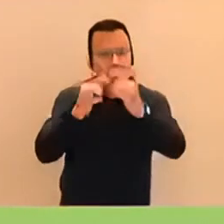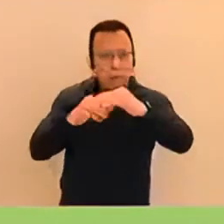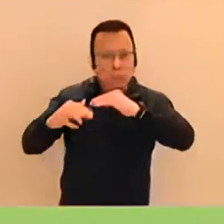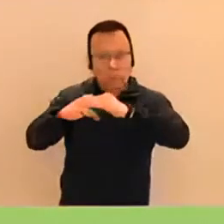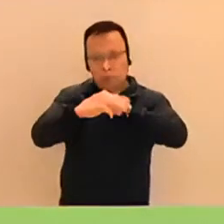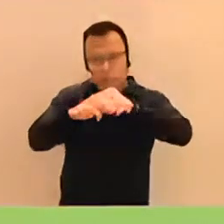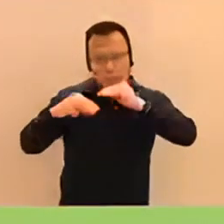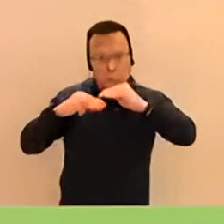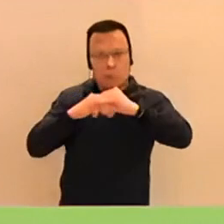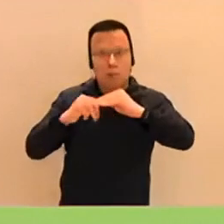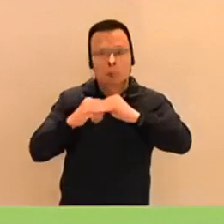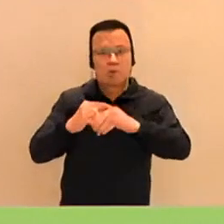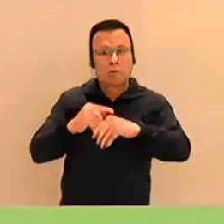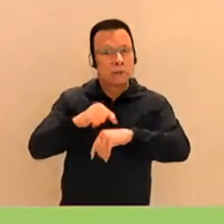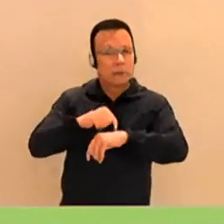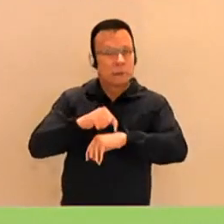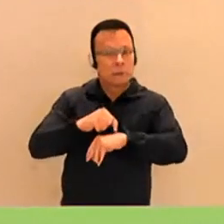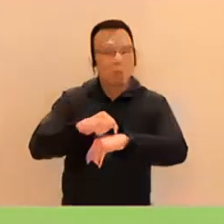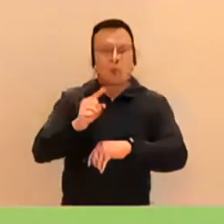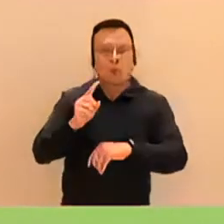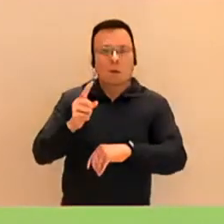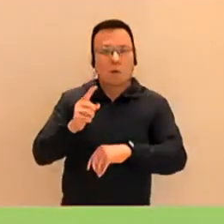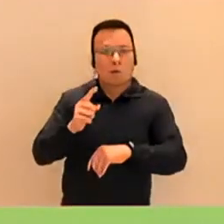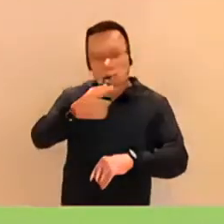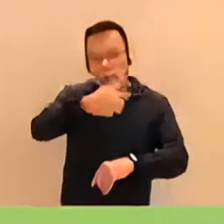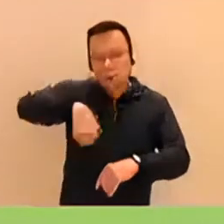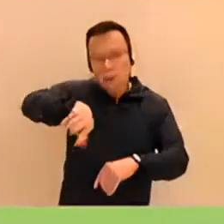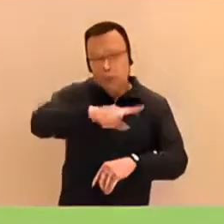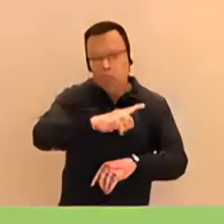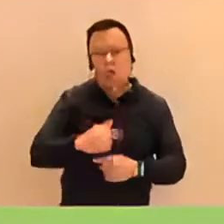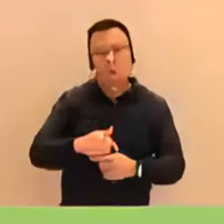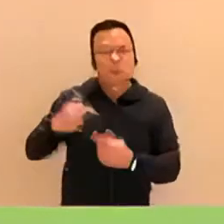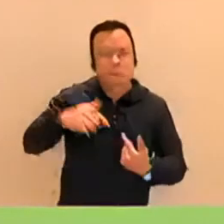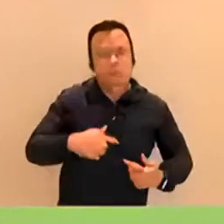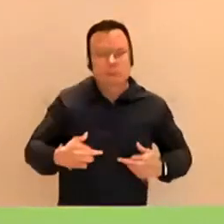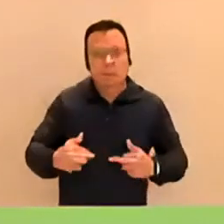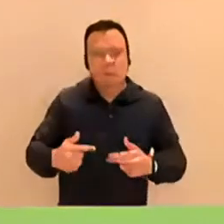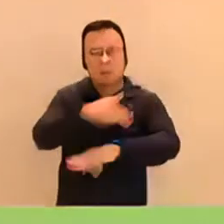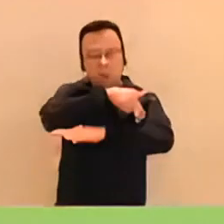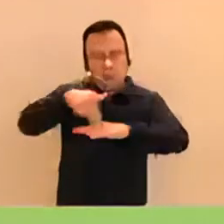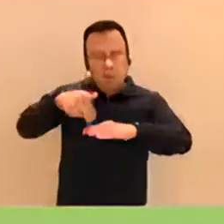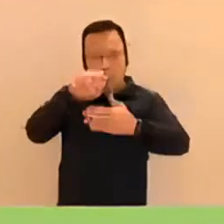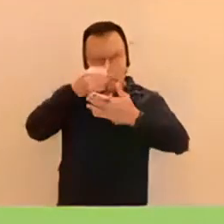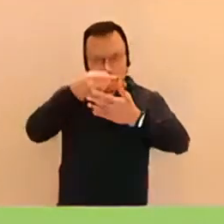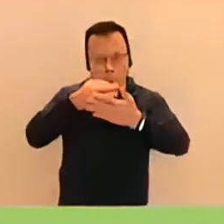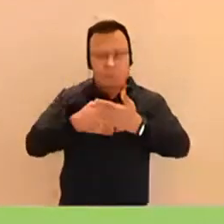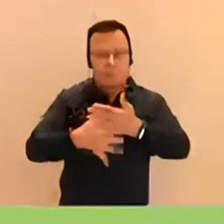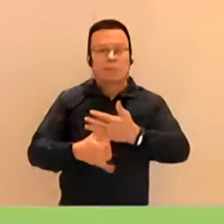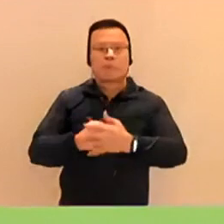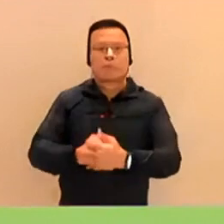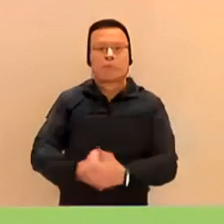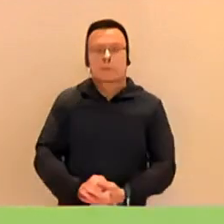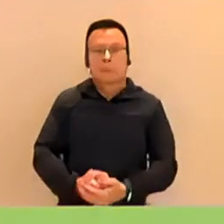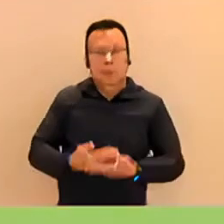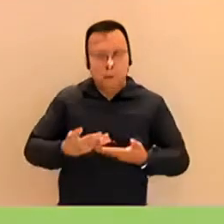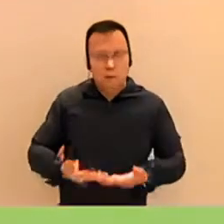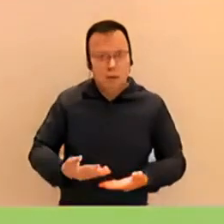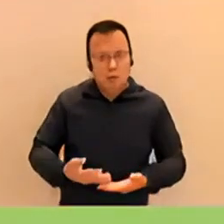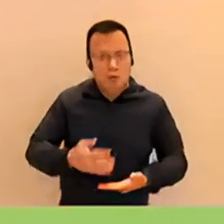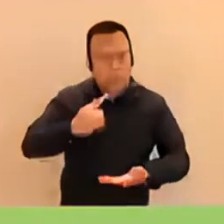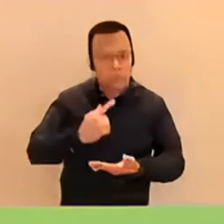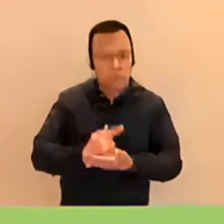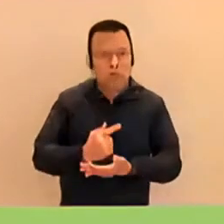a sustainable and livable city. Now, to set my presentation on this important matter in a